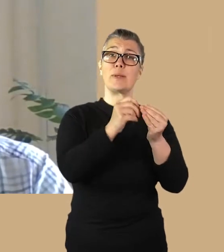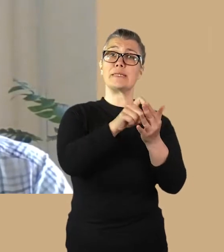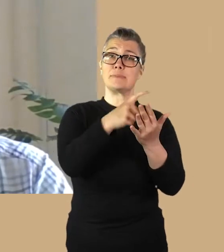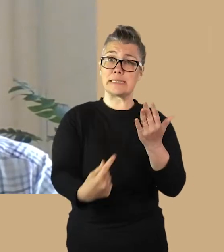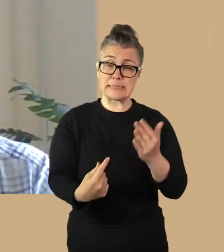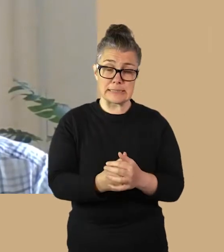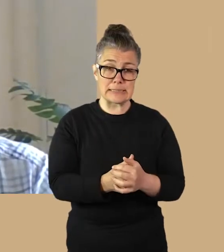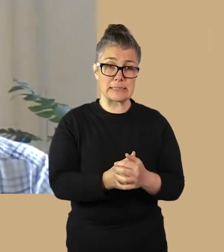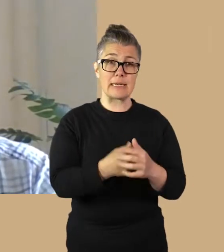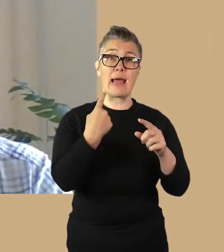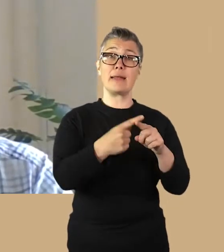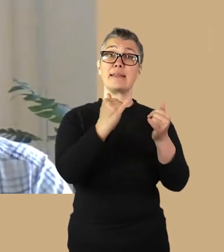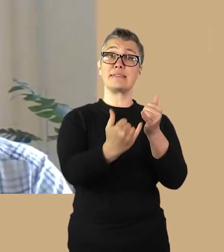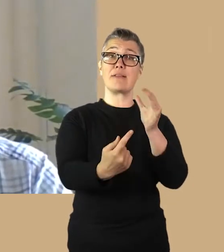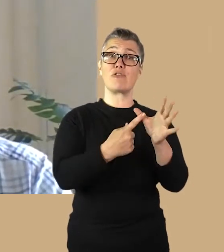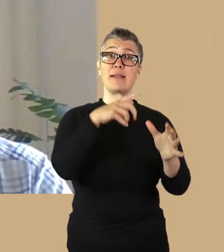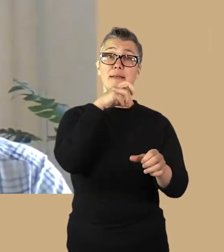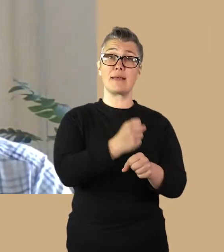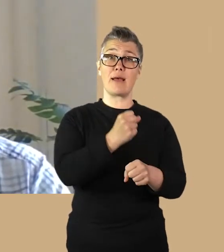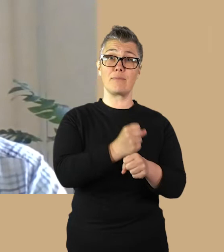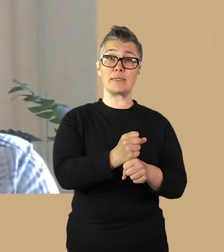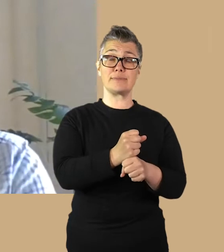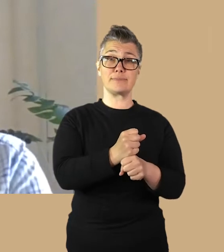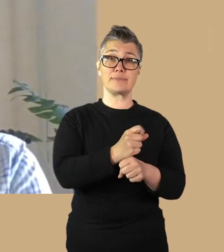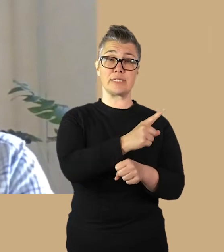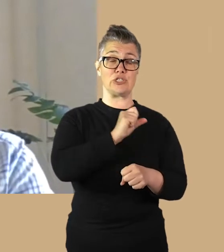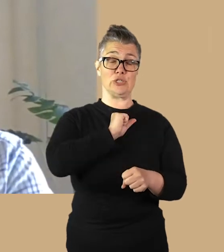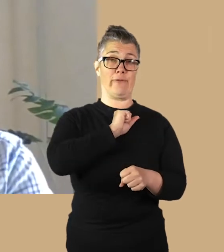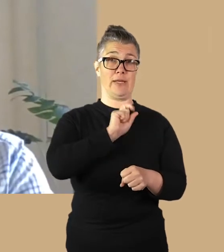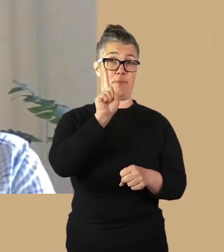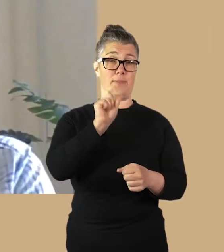a part of South Australian Government Social Inclusion Board